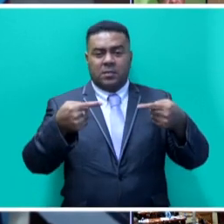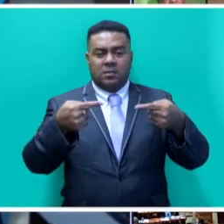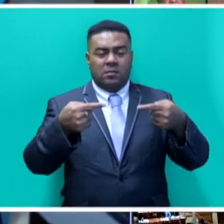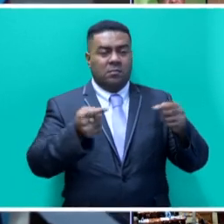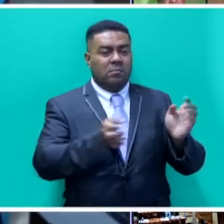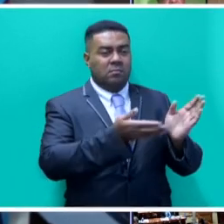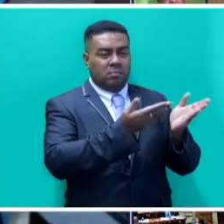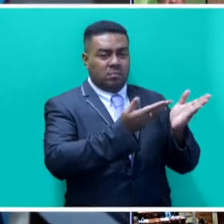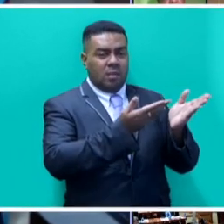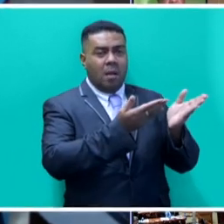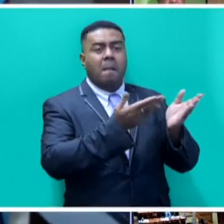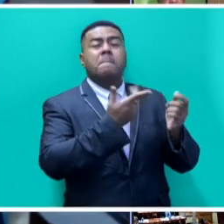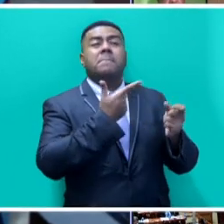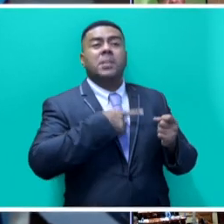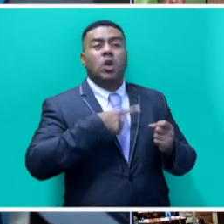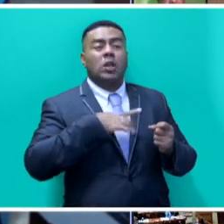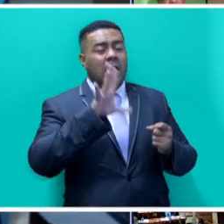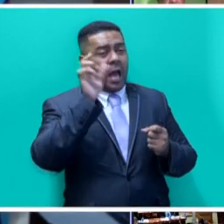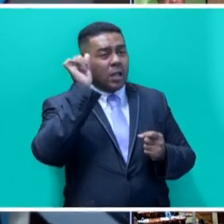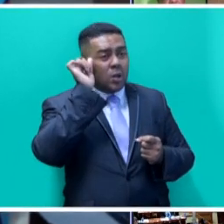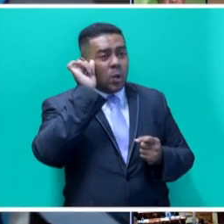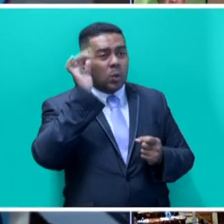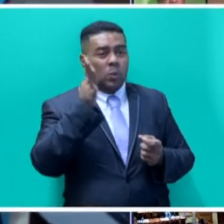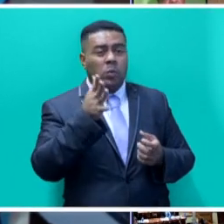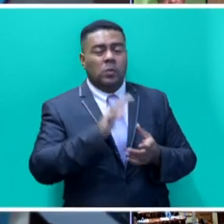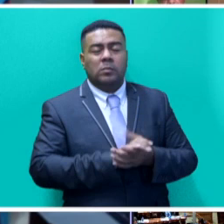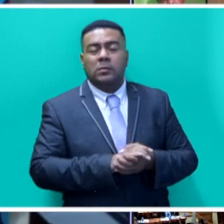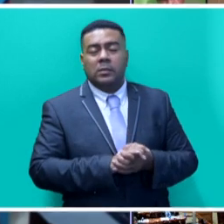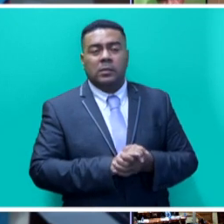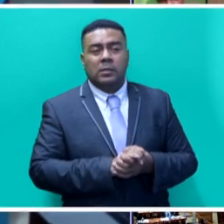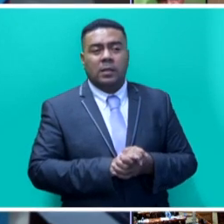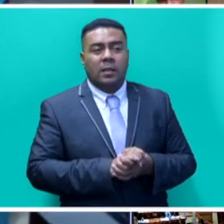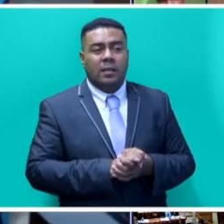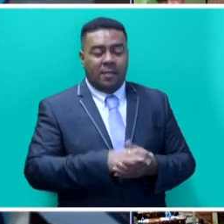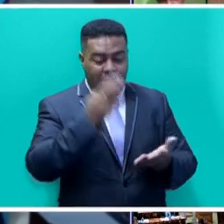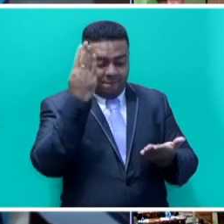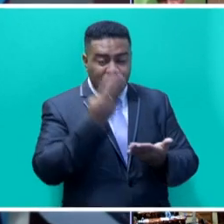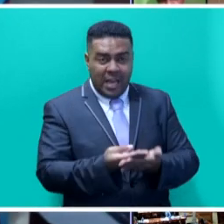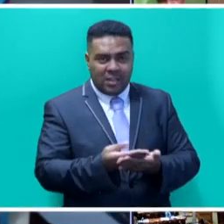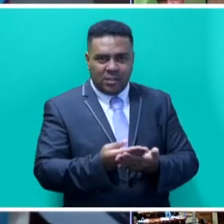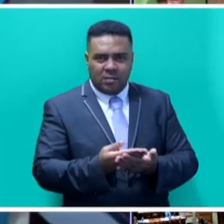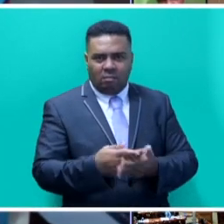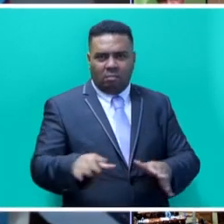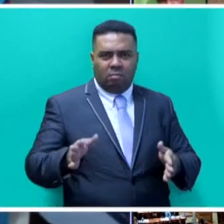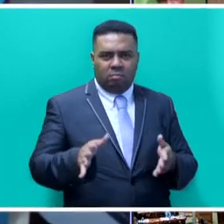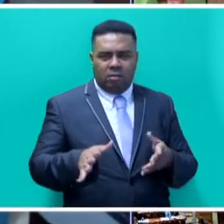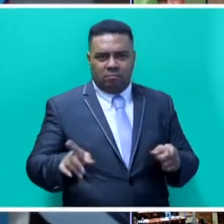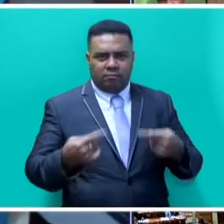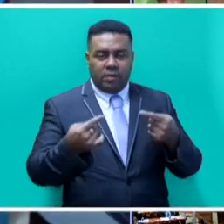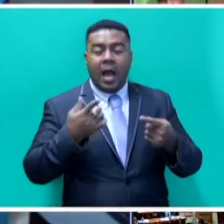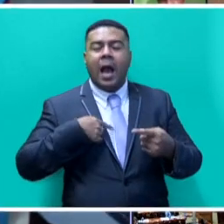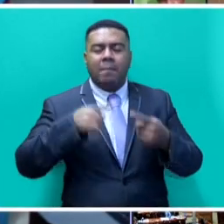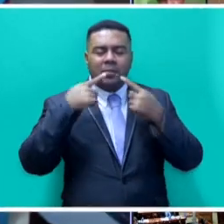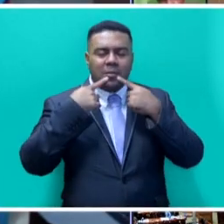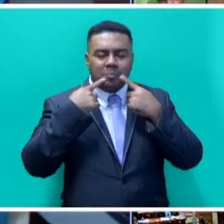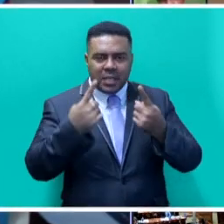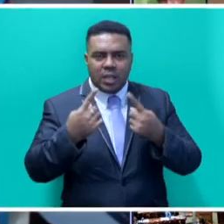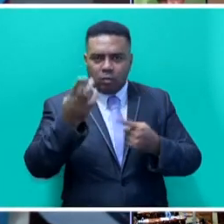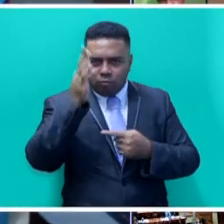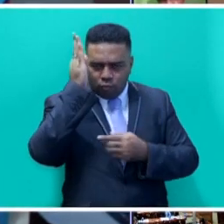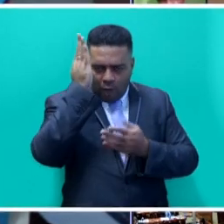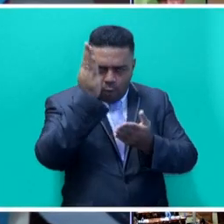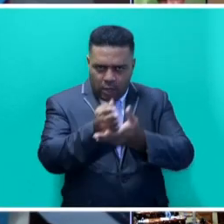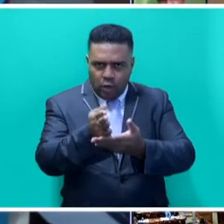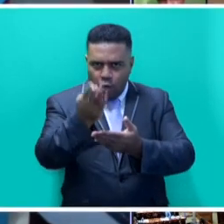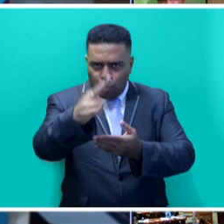because I know the facts have not swayed them. I am speaking to the Fijian people, all of whom deserve